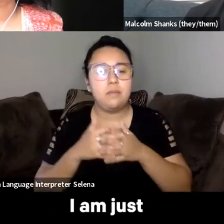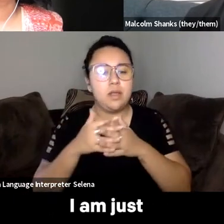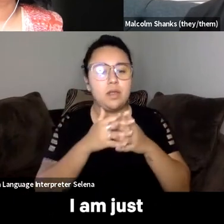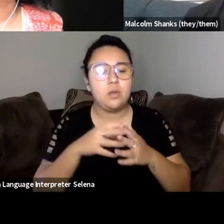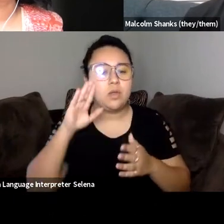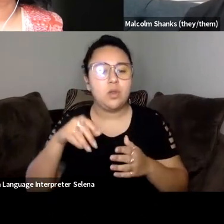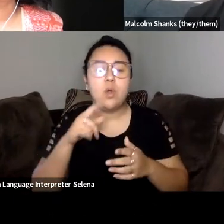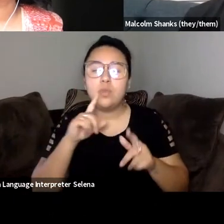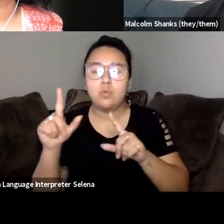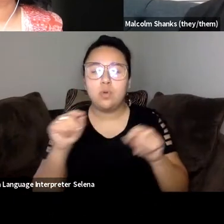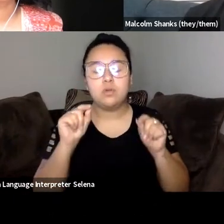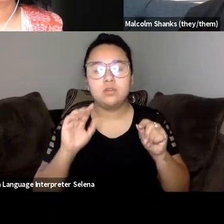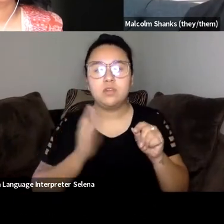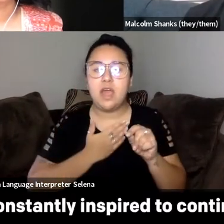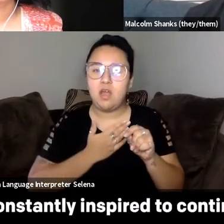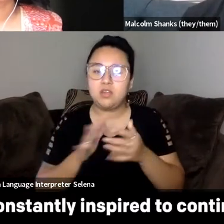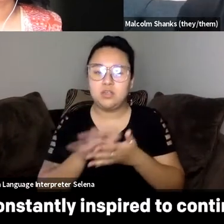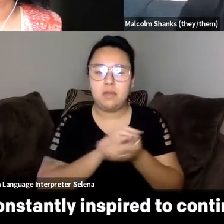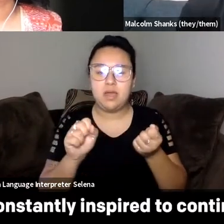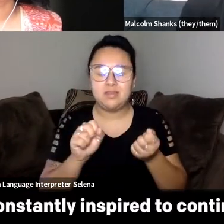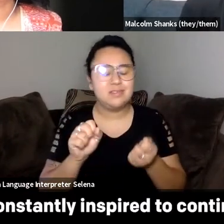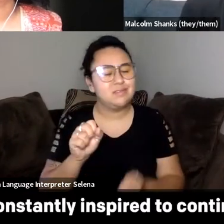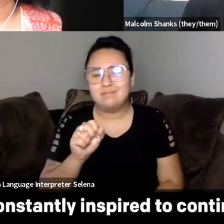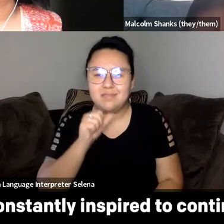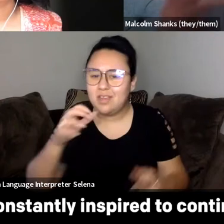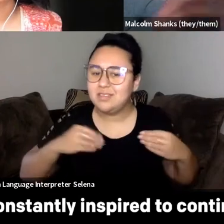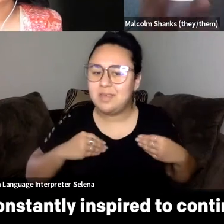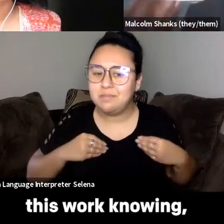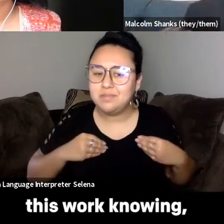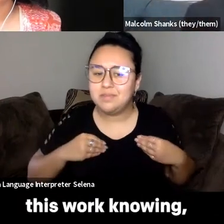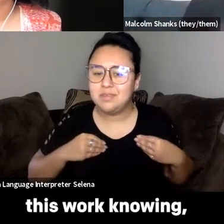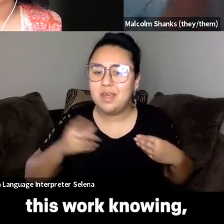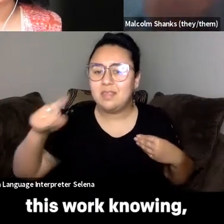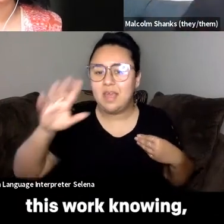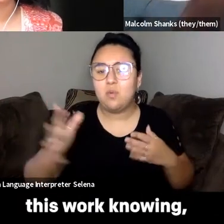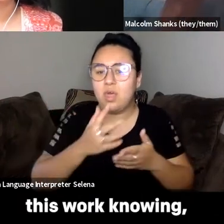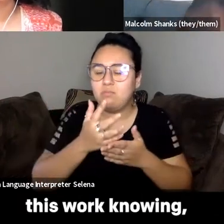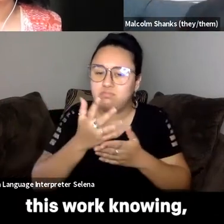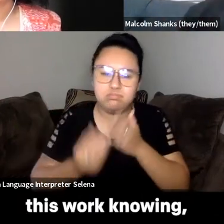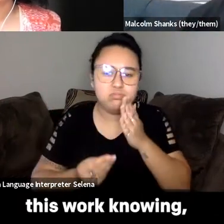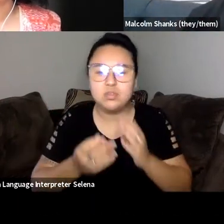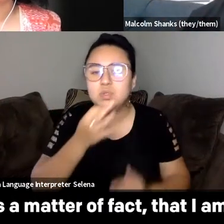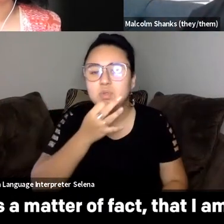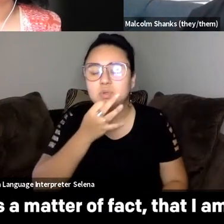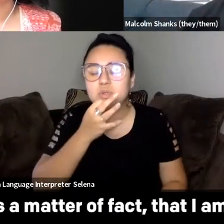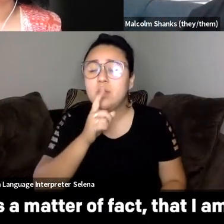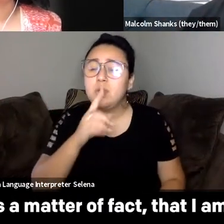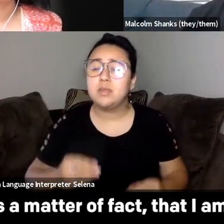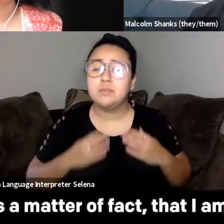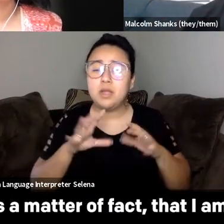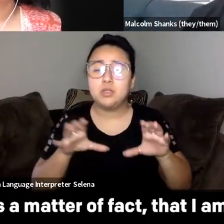They die soon." I am just so constantly inspired to continue this work,